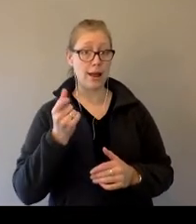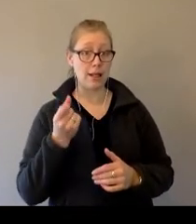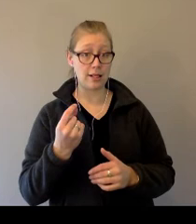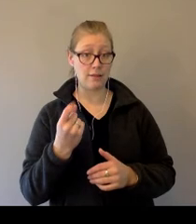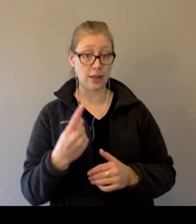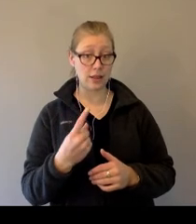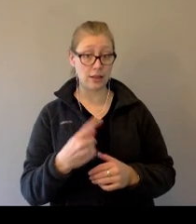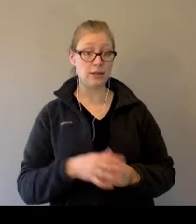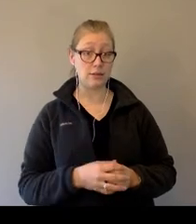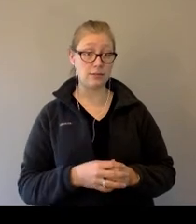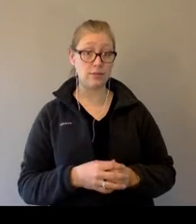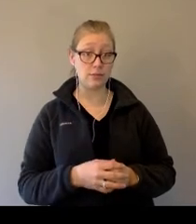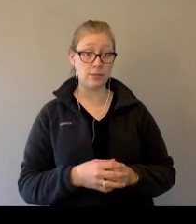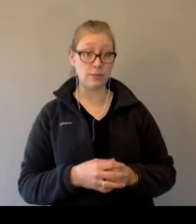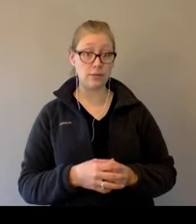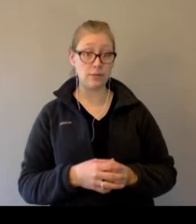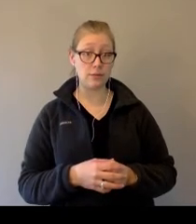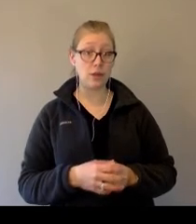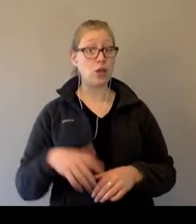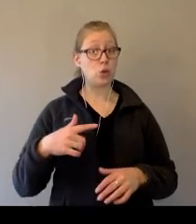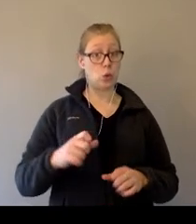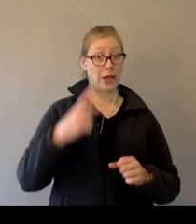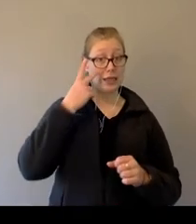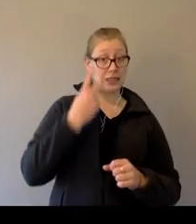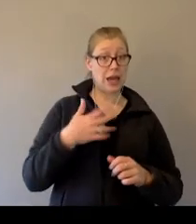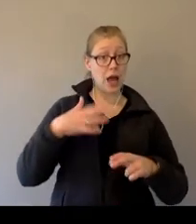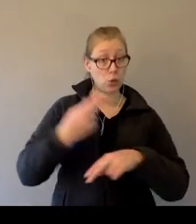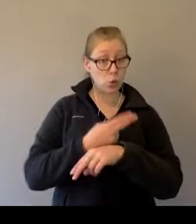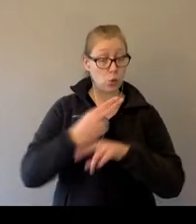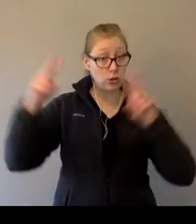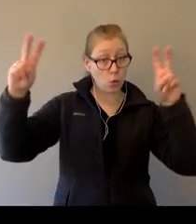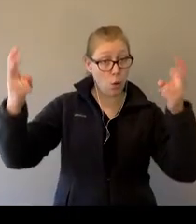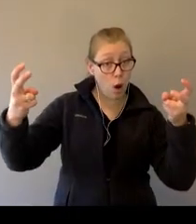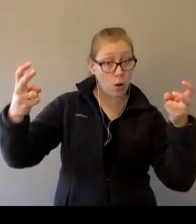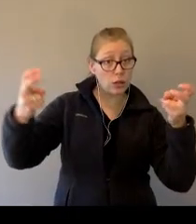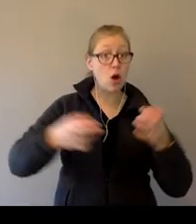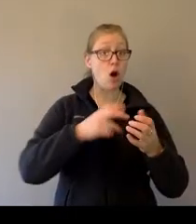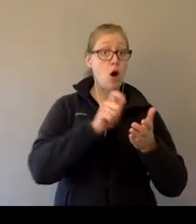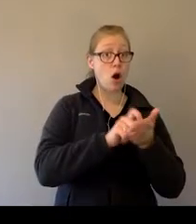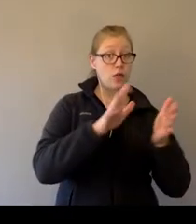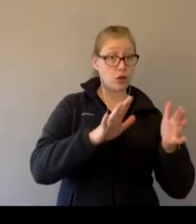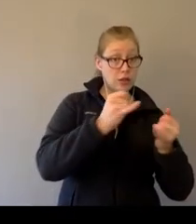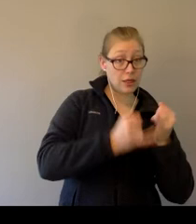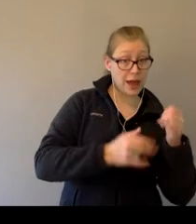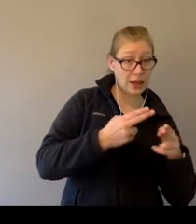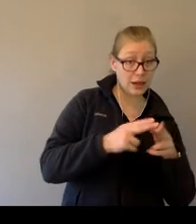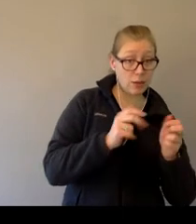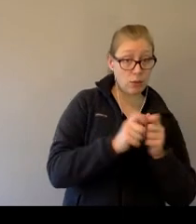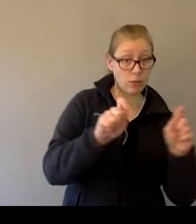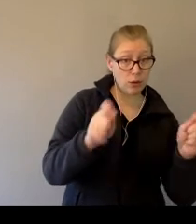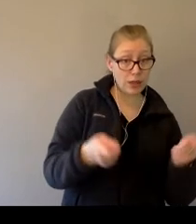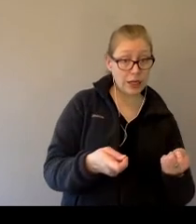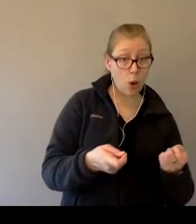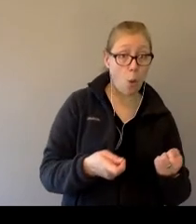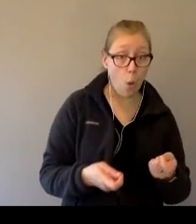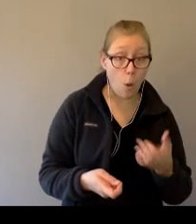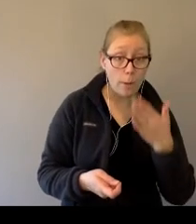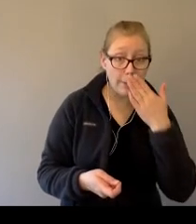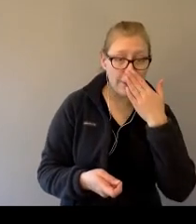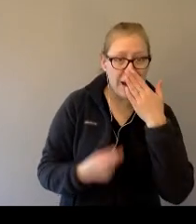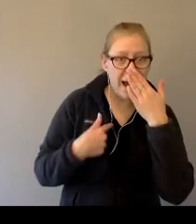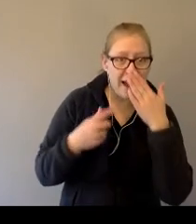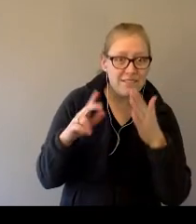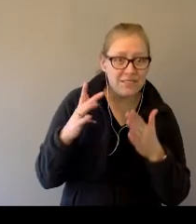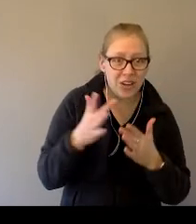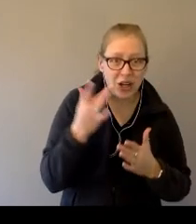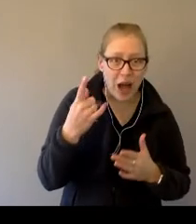in parentheses. I've used quotation marks, direct quotes. Ooh, I forgot my direct quotes or my quotation marks at the